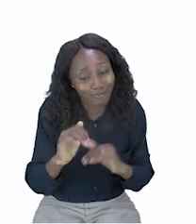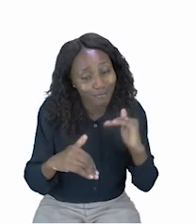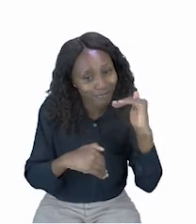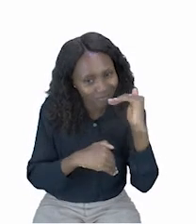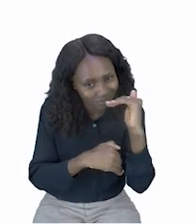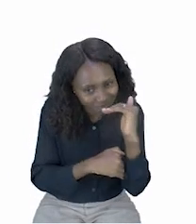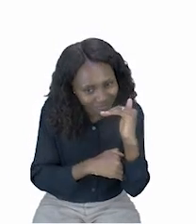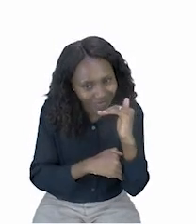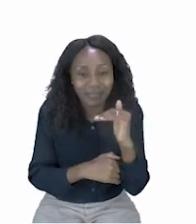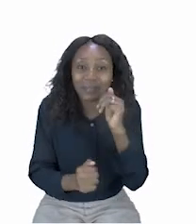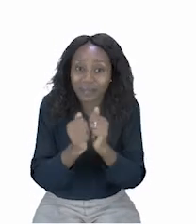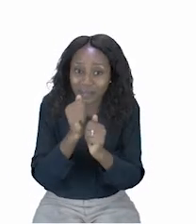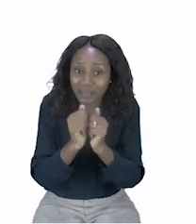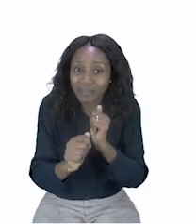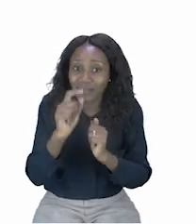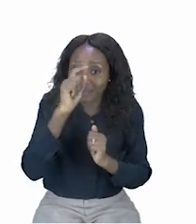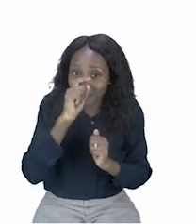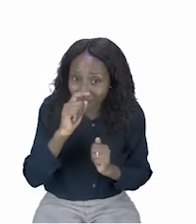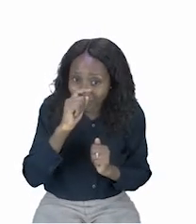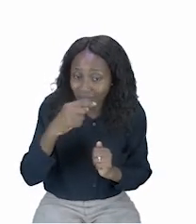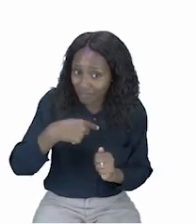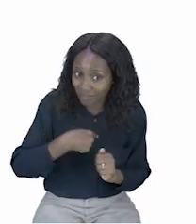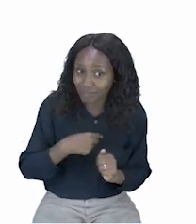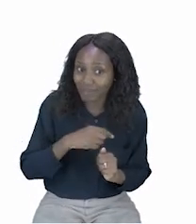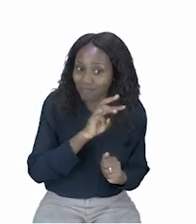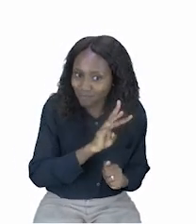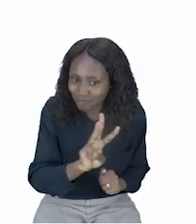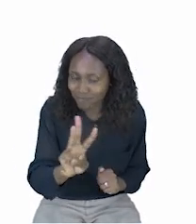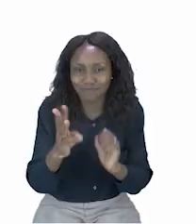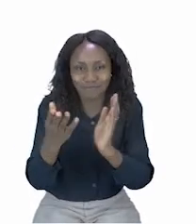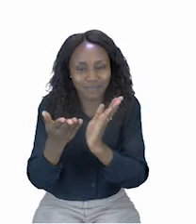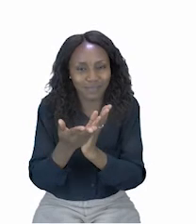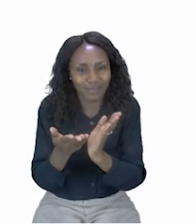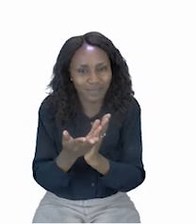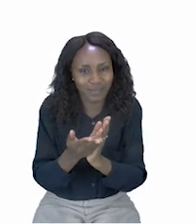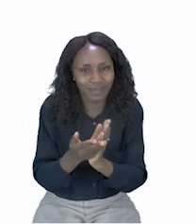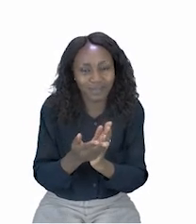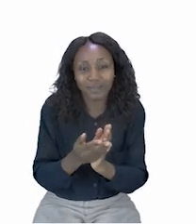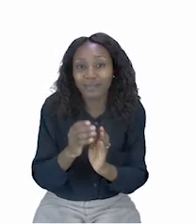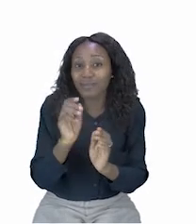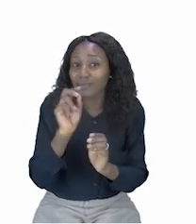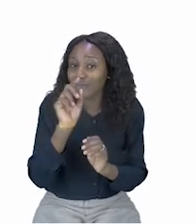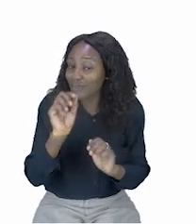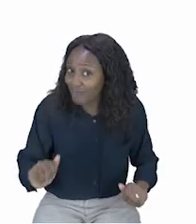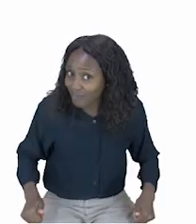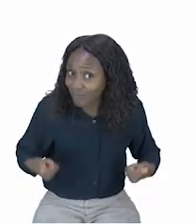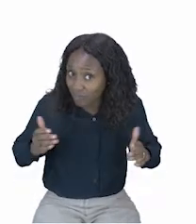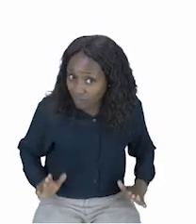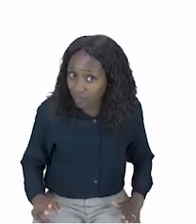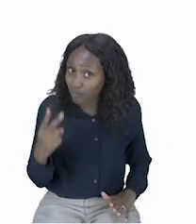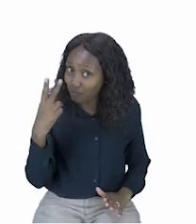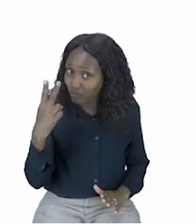brother, my sister, and I go to school. Sam and Anna are also my